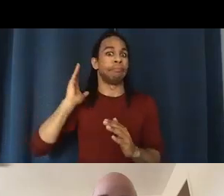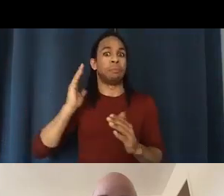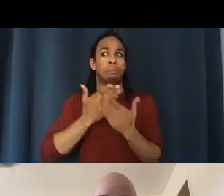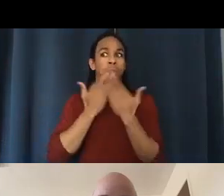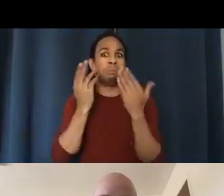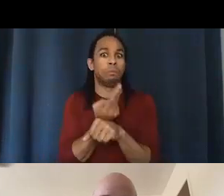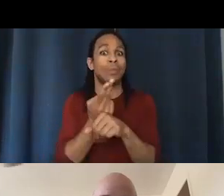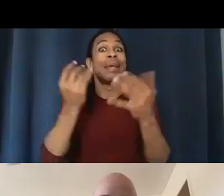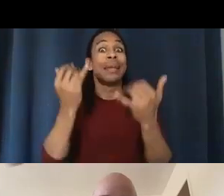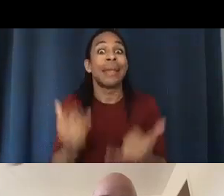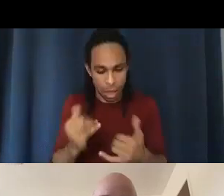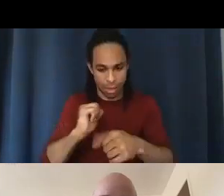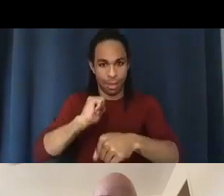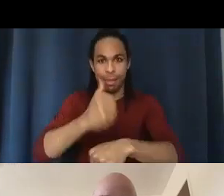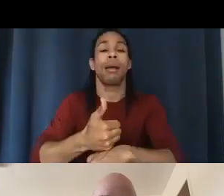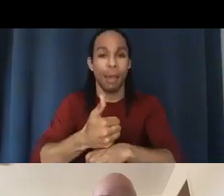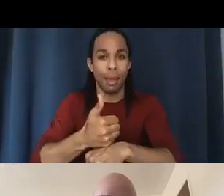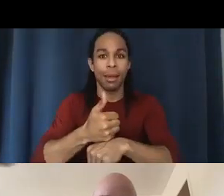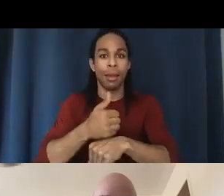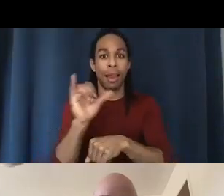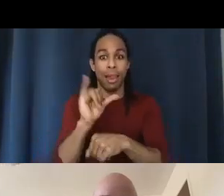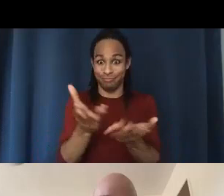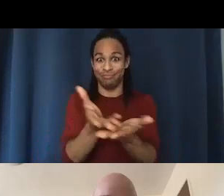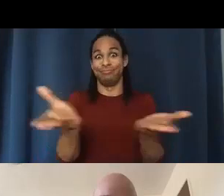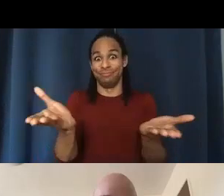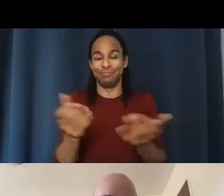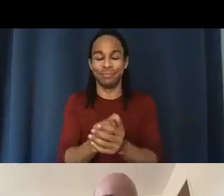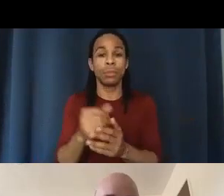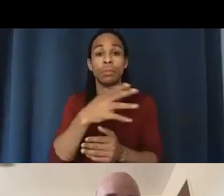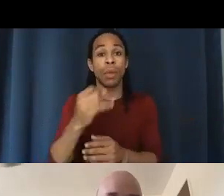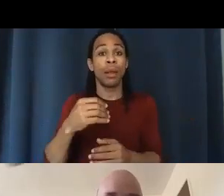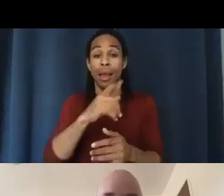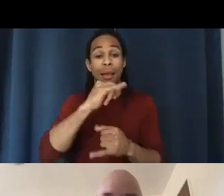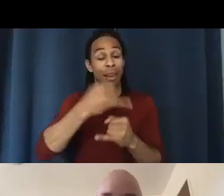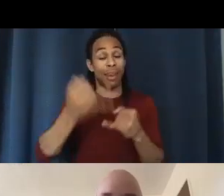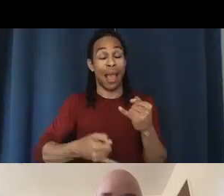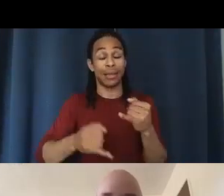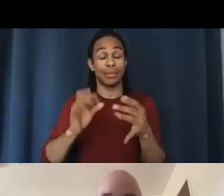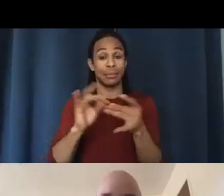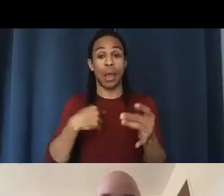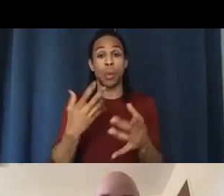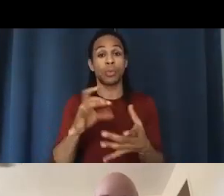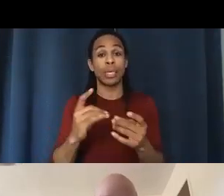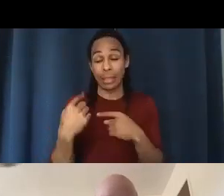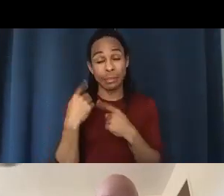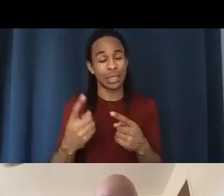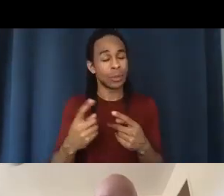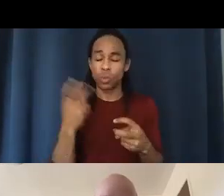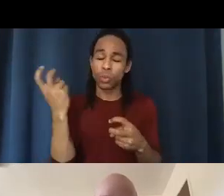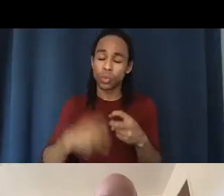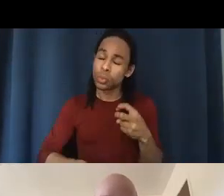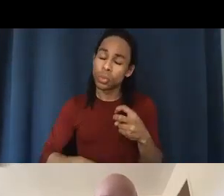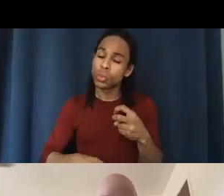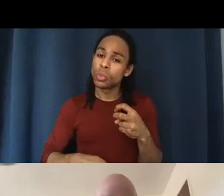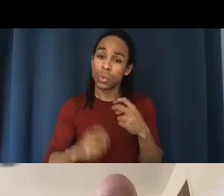place. And I'd like to say just at last that it has been very difficult because it's hard for people